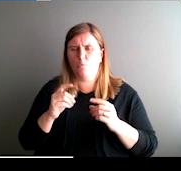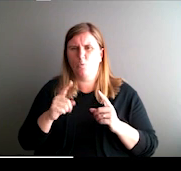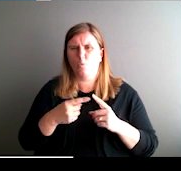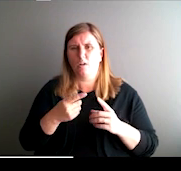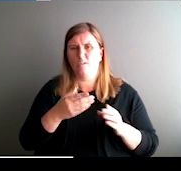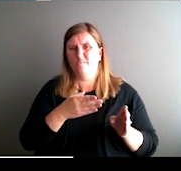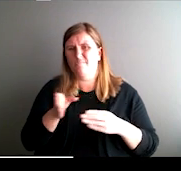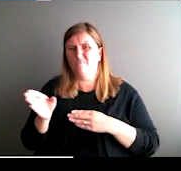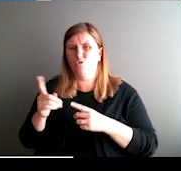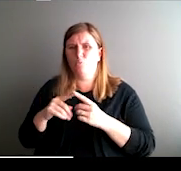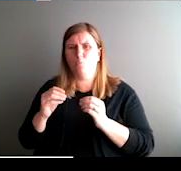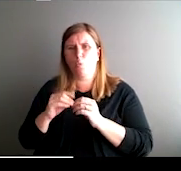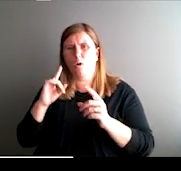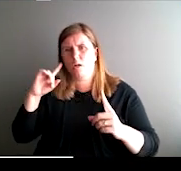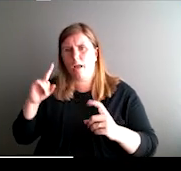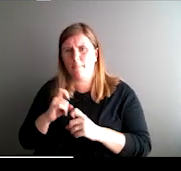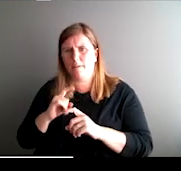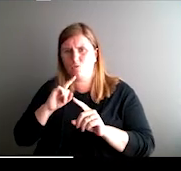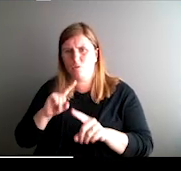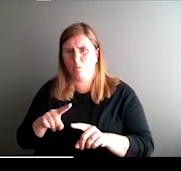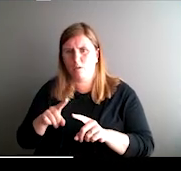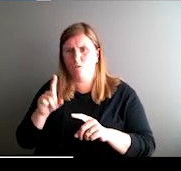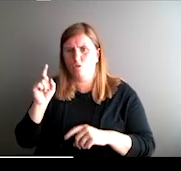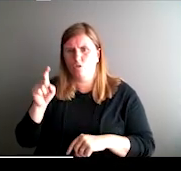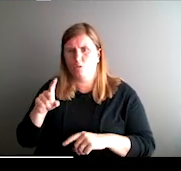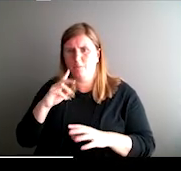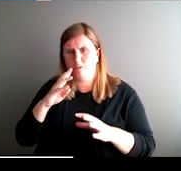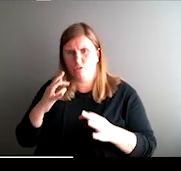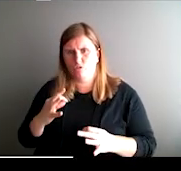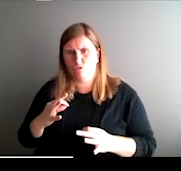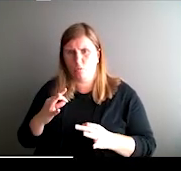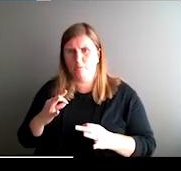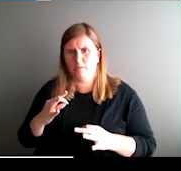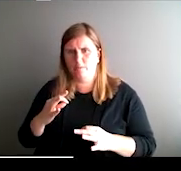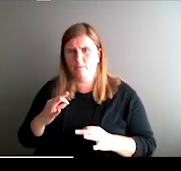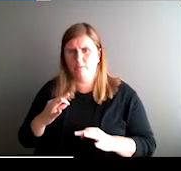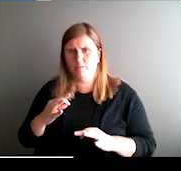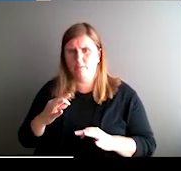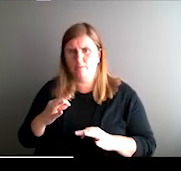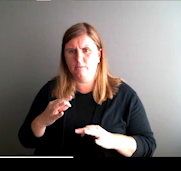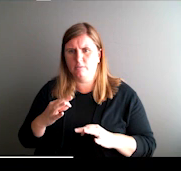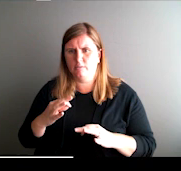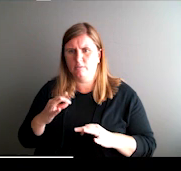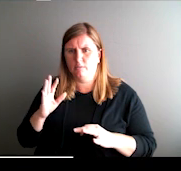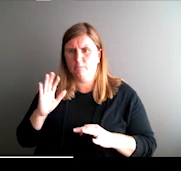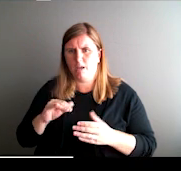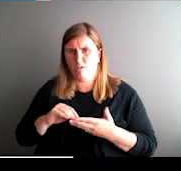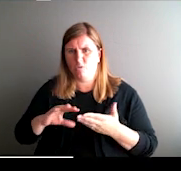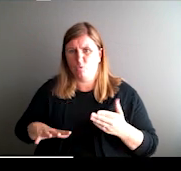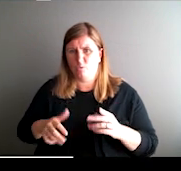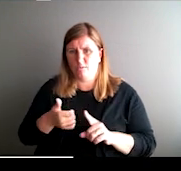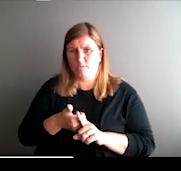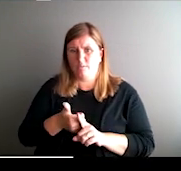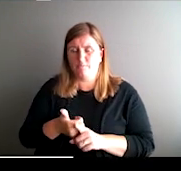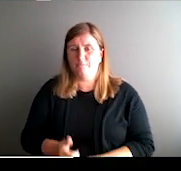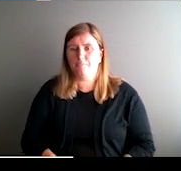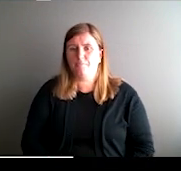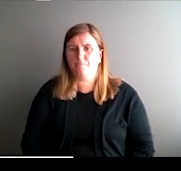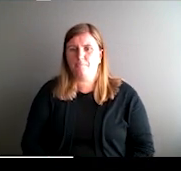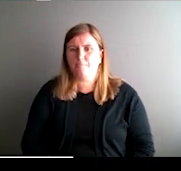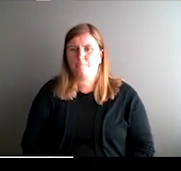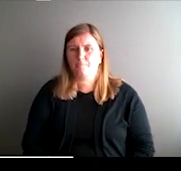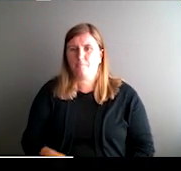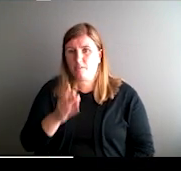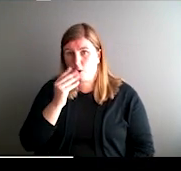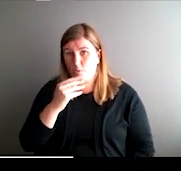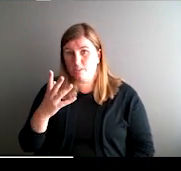move to more complex responding, it's going to be determined by your student. That they're going to tell you when